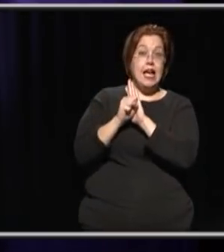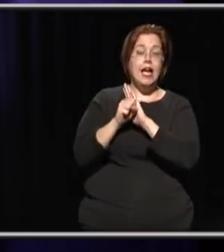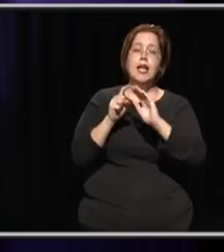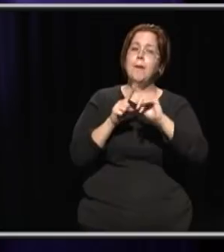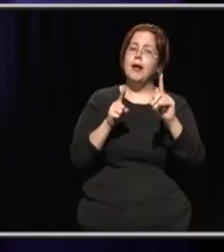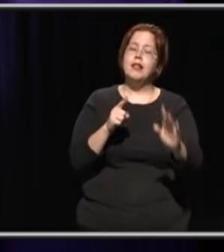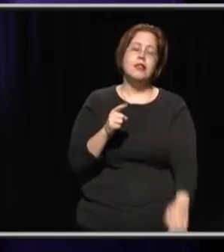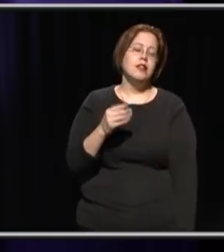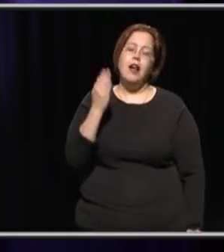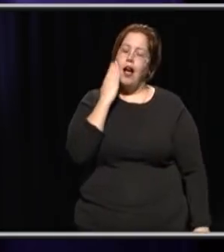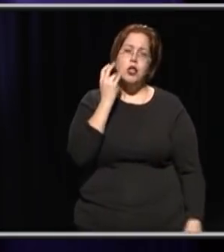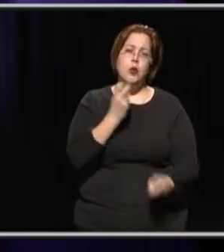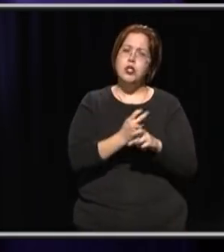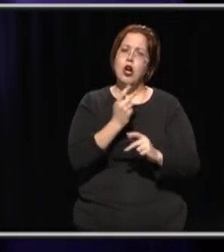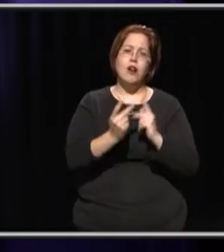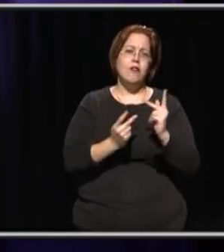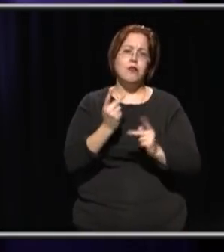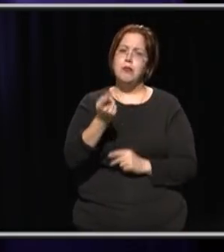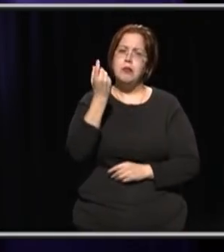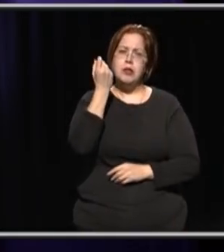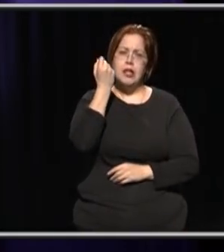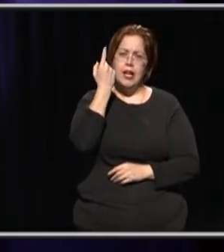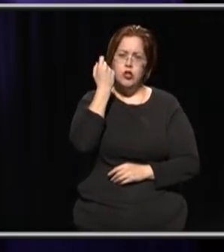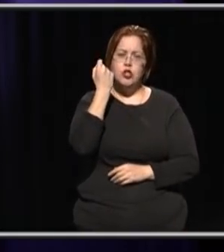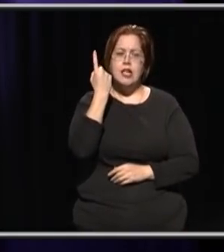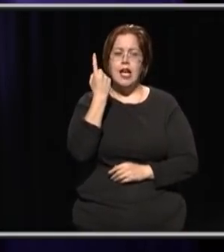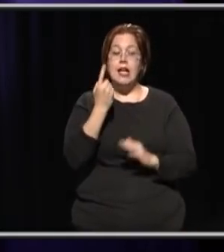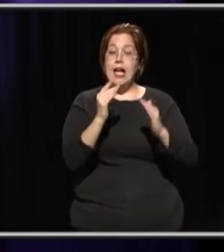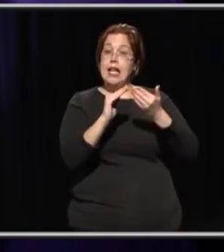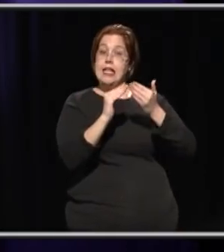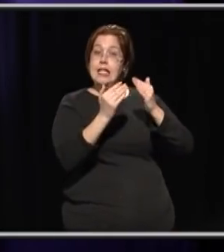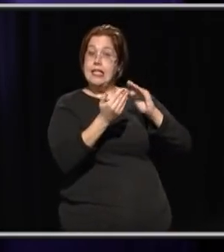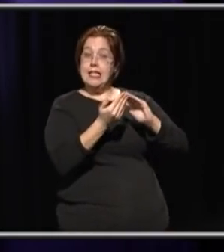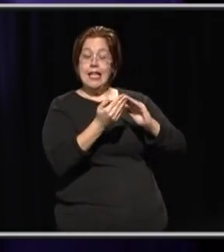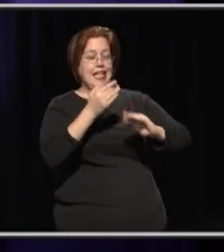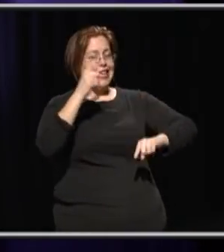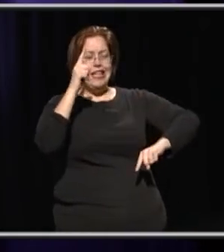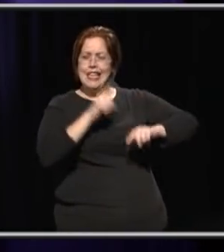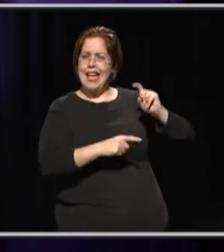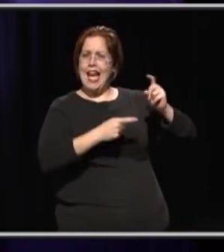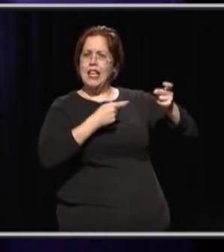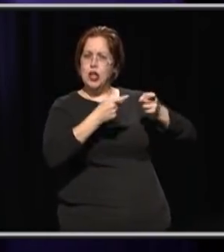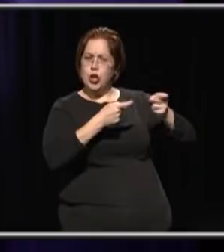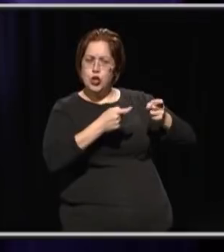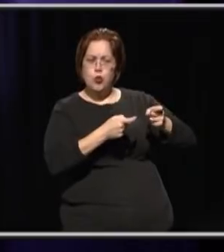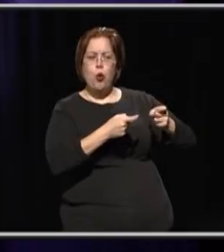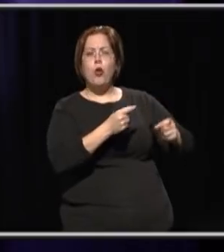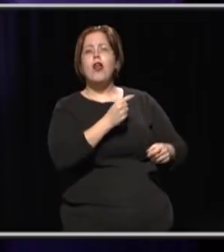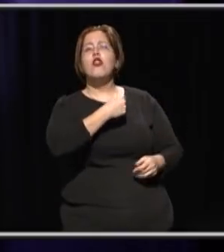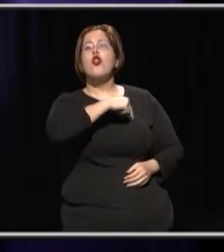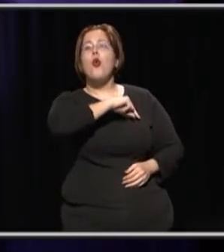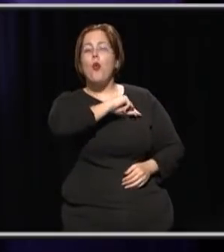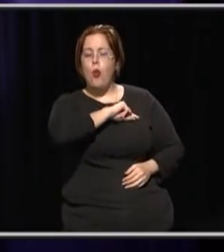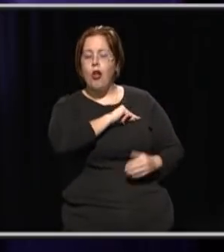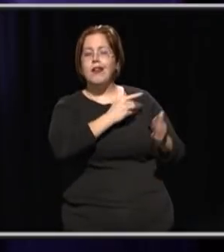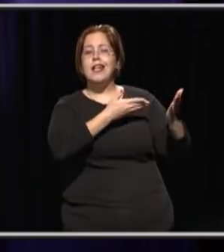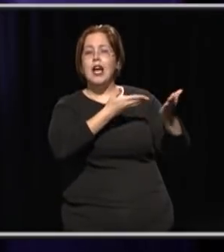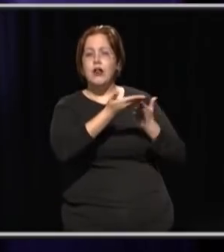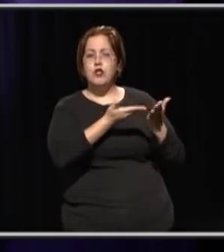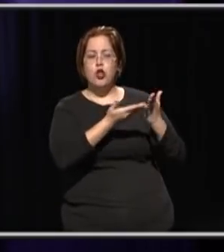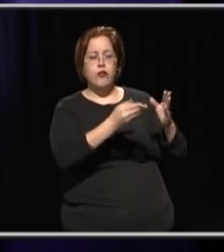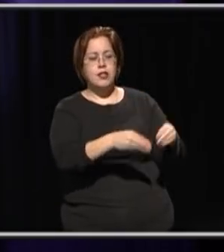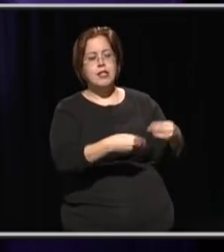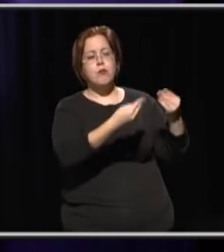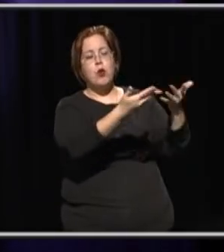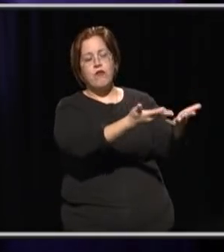know it's really hard for people to understand that the city does not have control over the quality of services that are